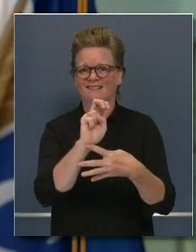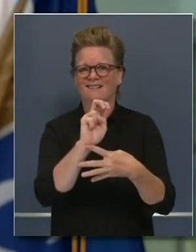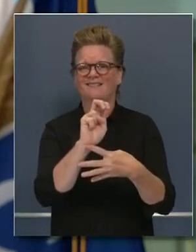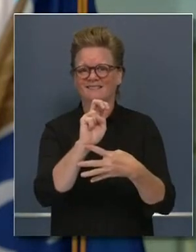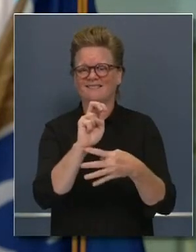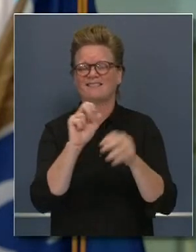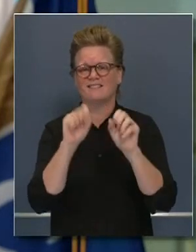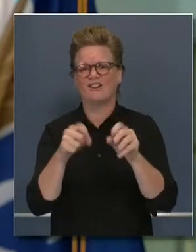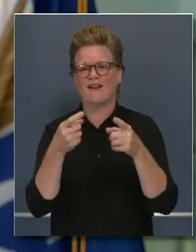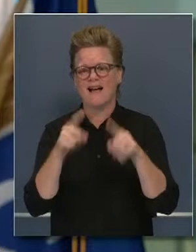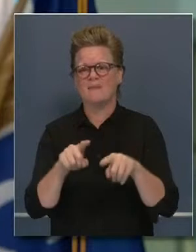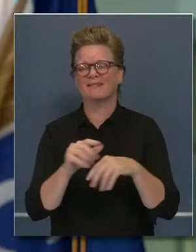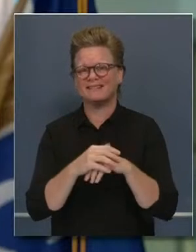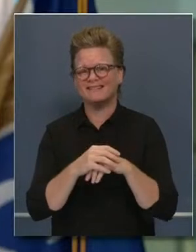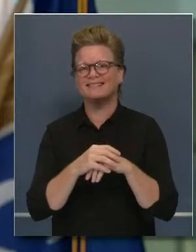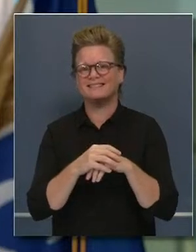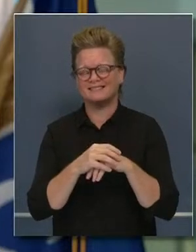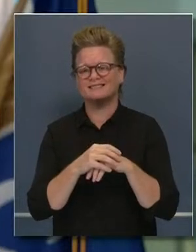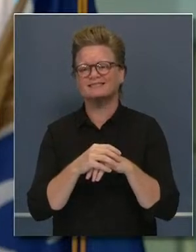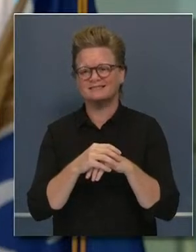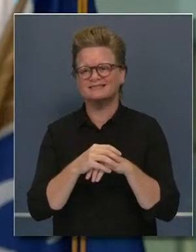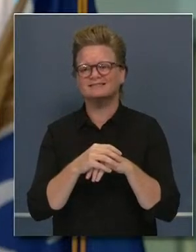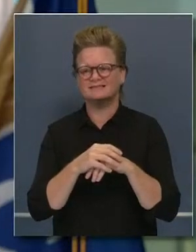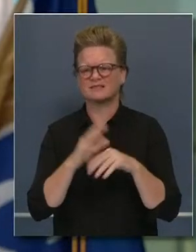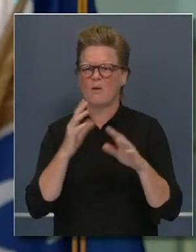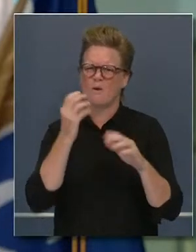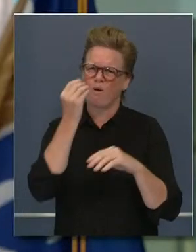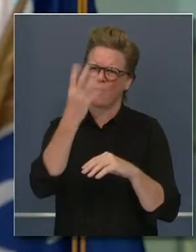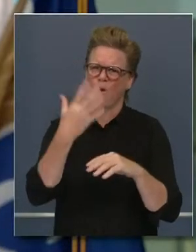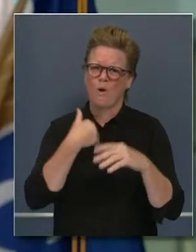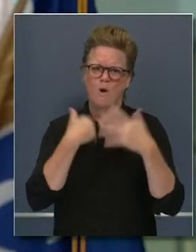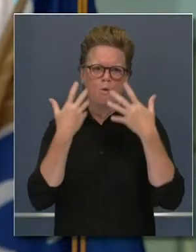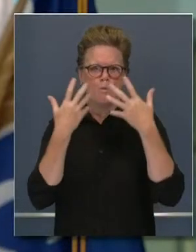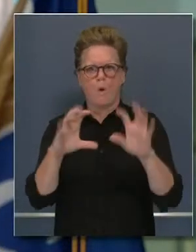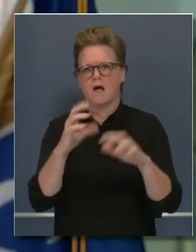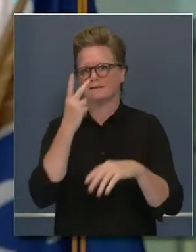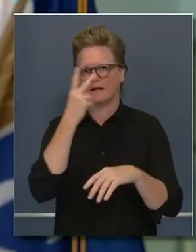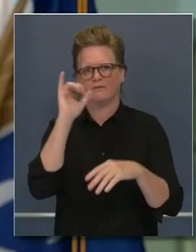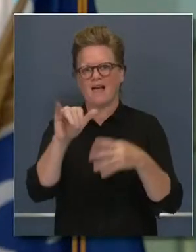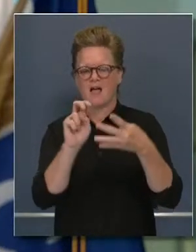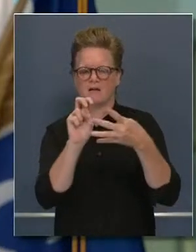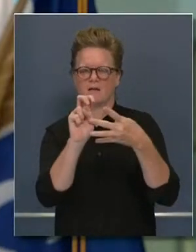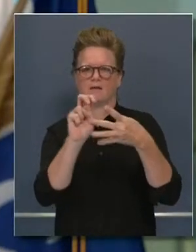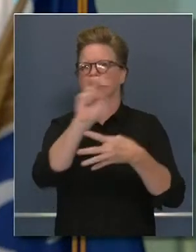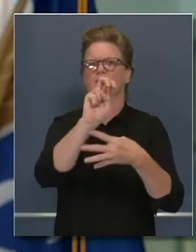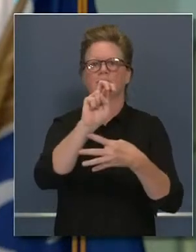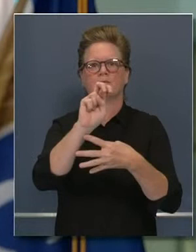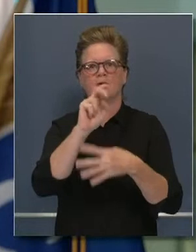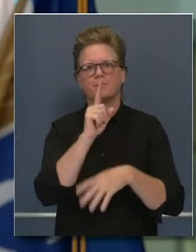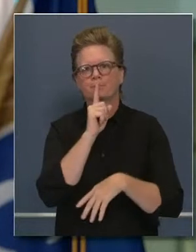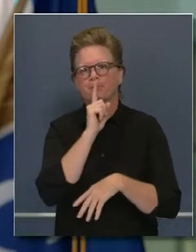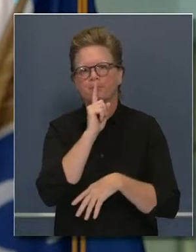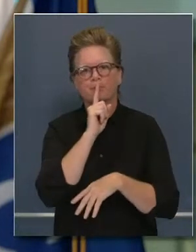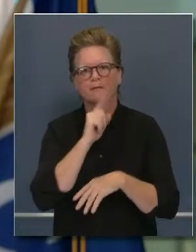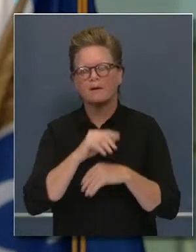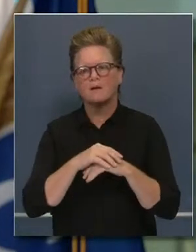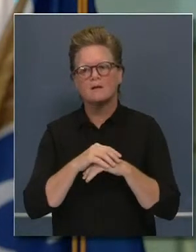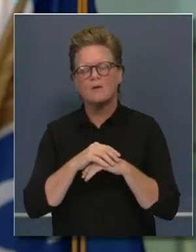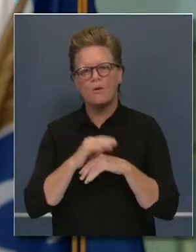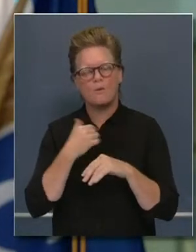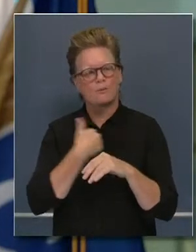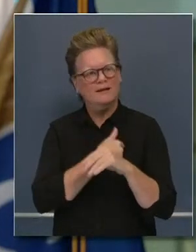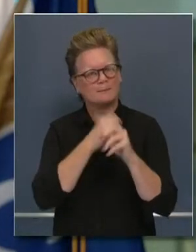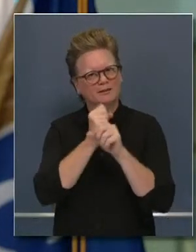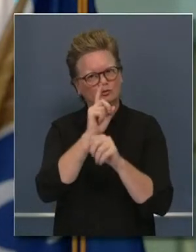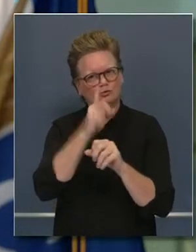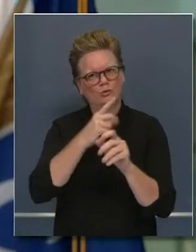backward movement again very soon. The slow, stringent, methodical way that we plan to approach this new framework, I